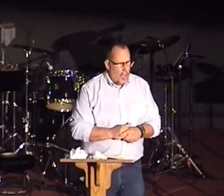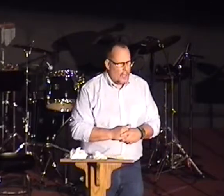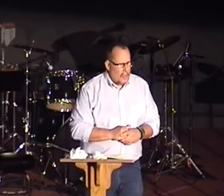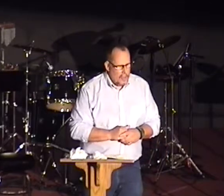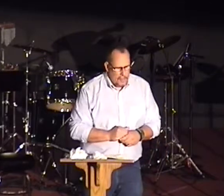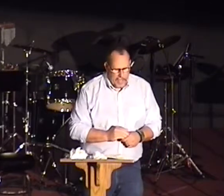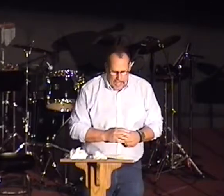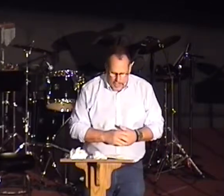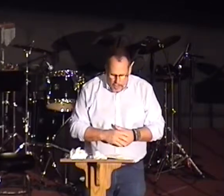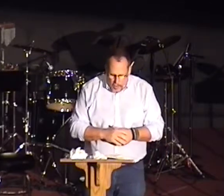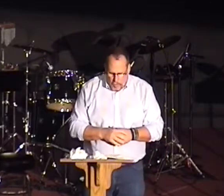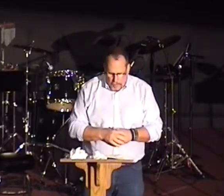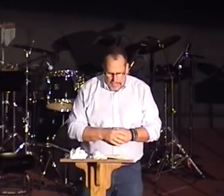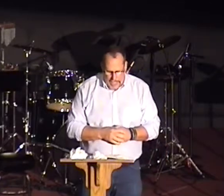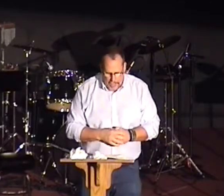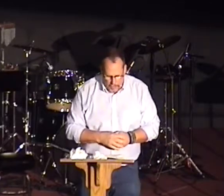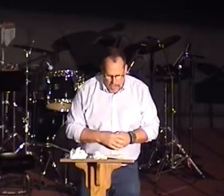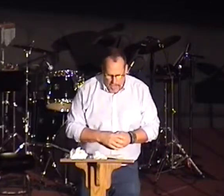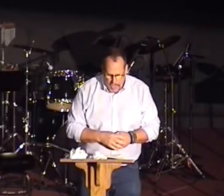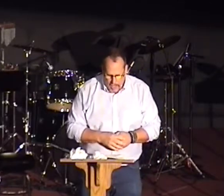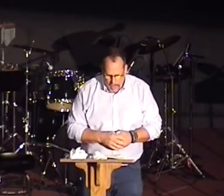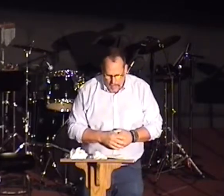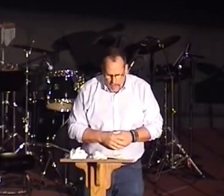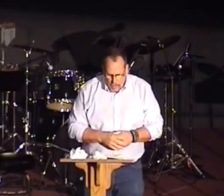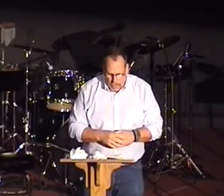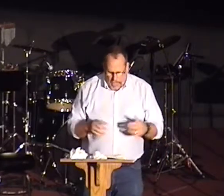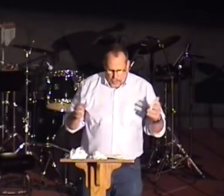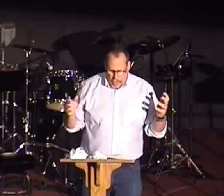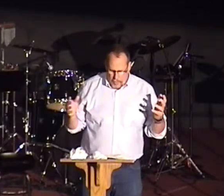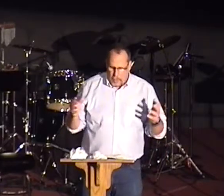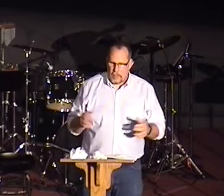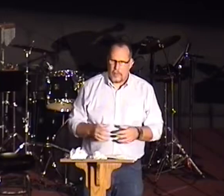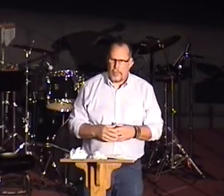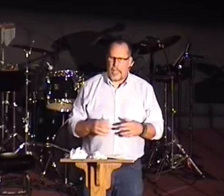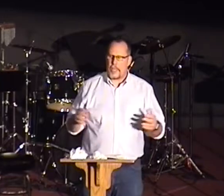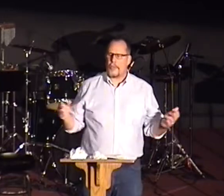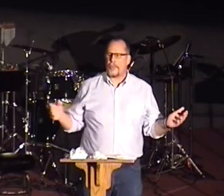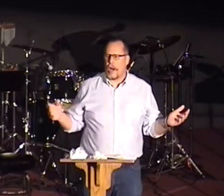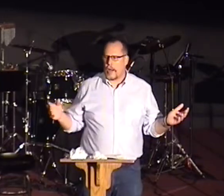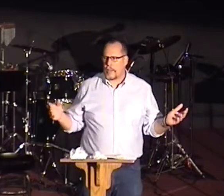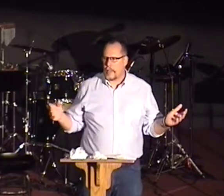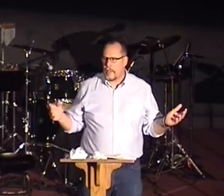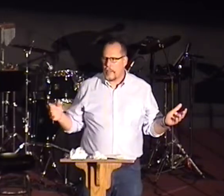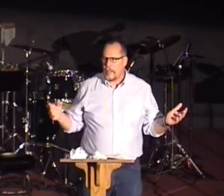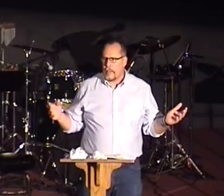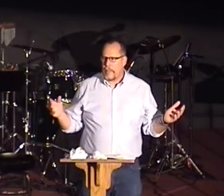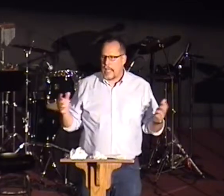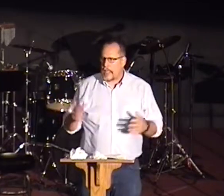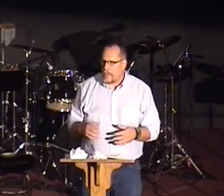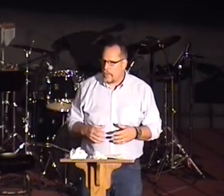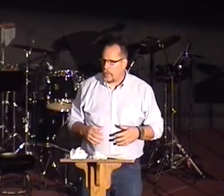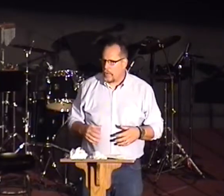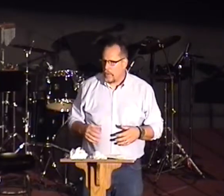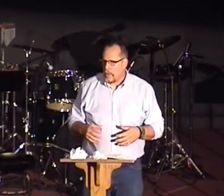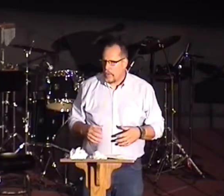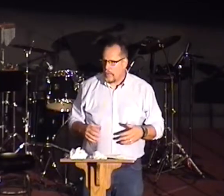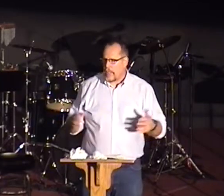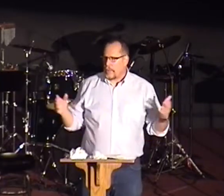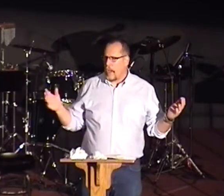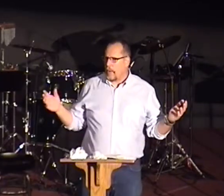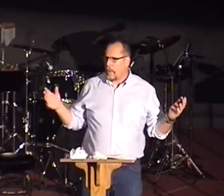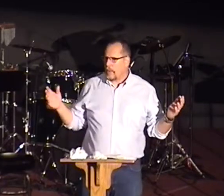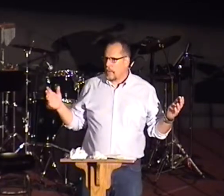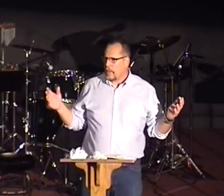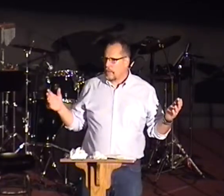Beginning one, beginning two, beginning three, we got trouble, we get a new start. Beginning two, we